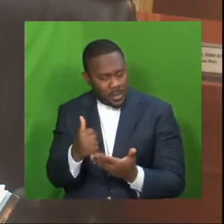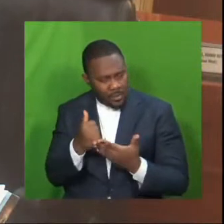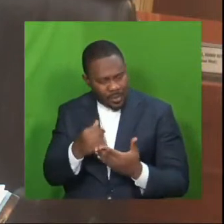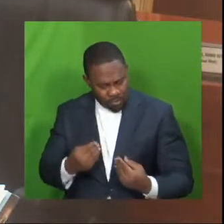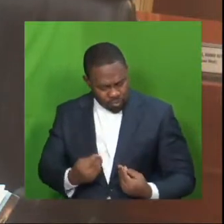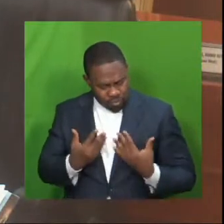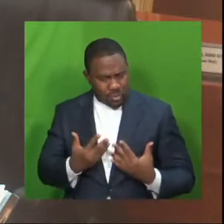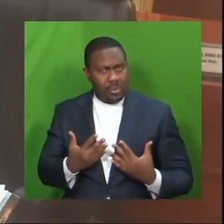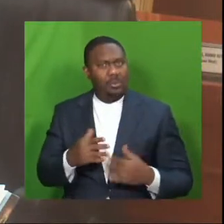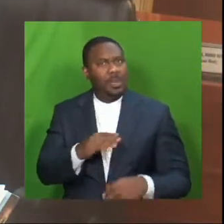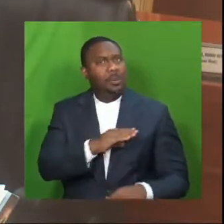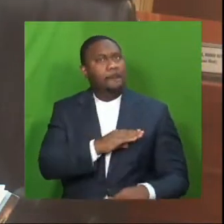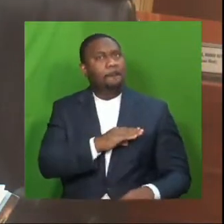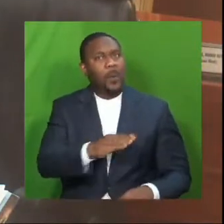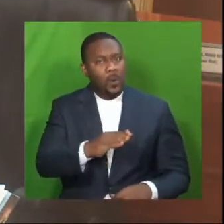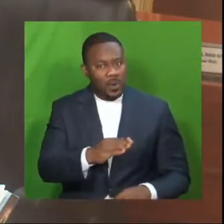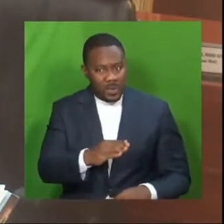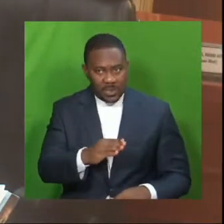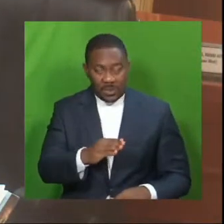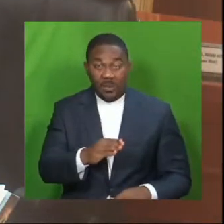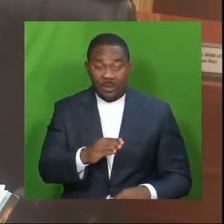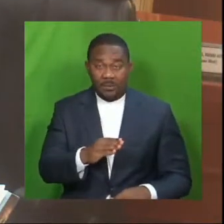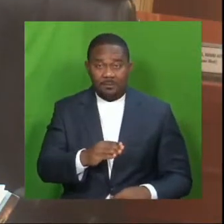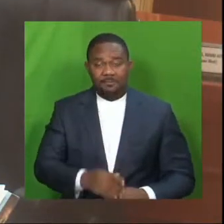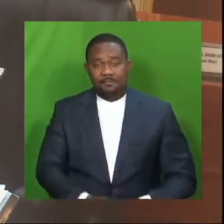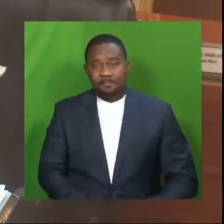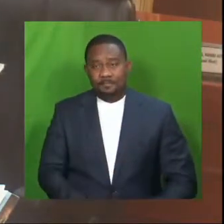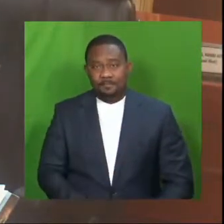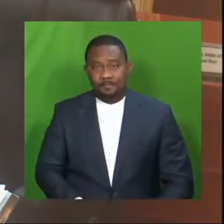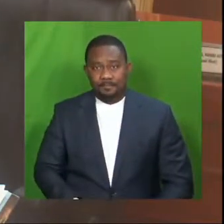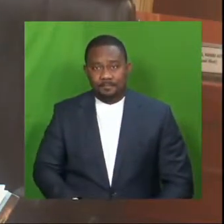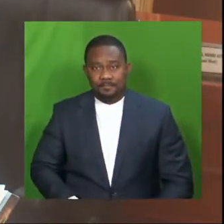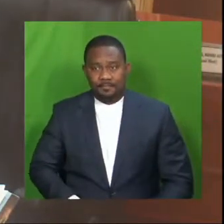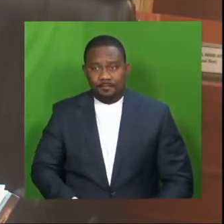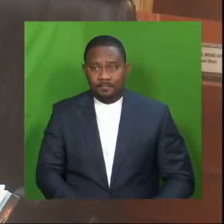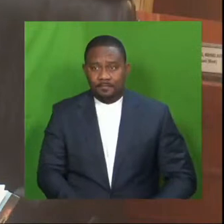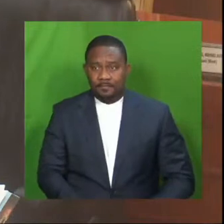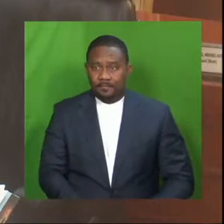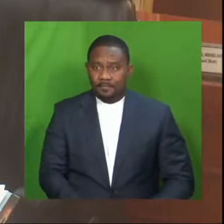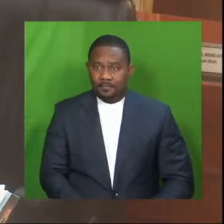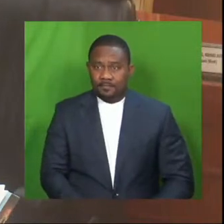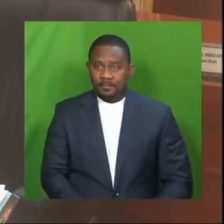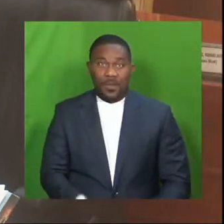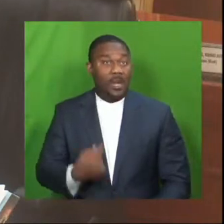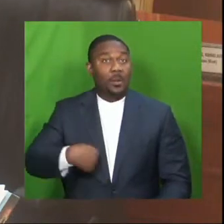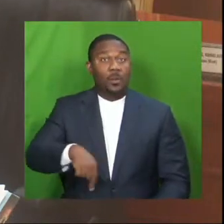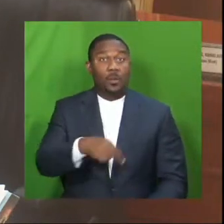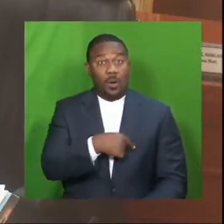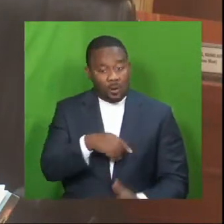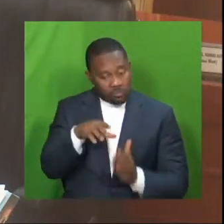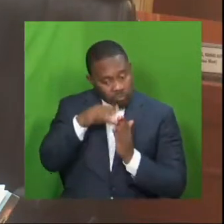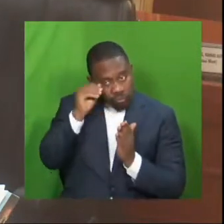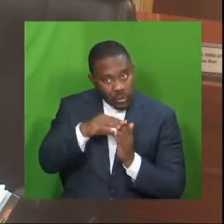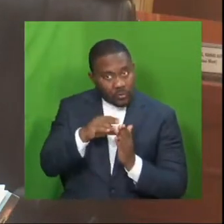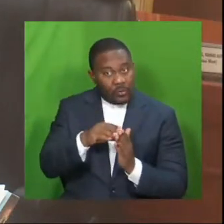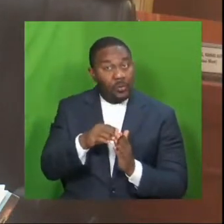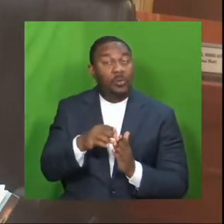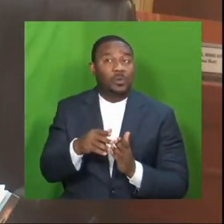should be what should commend itself to us. But we are all learning. We have heard